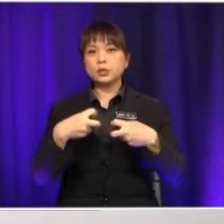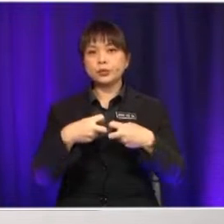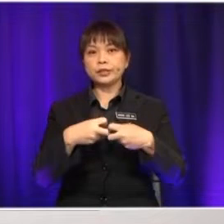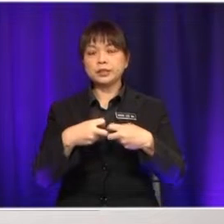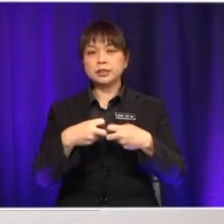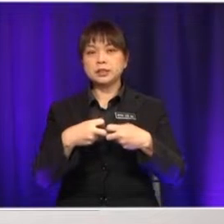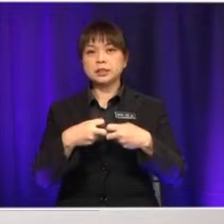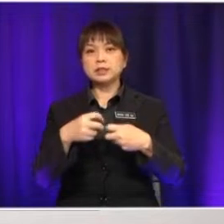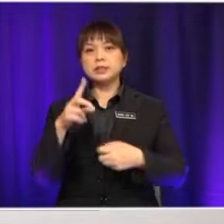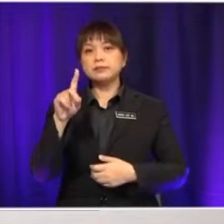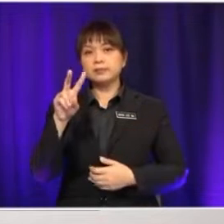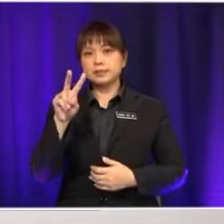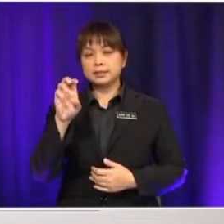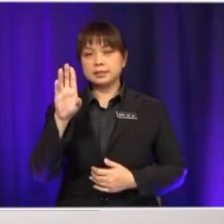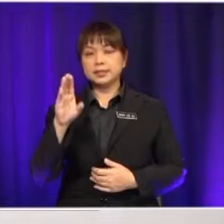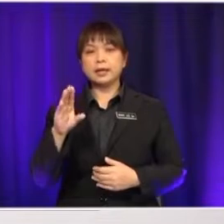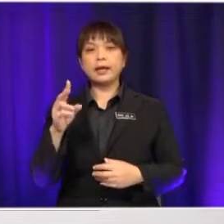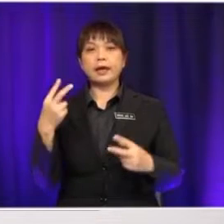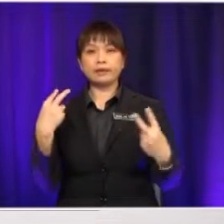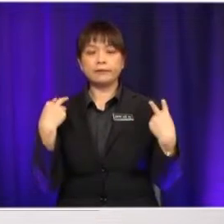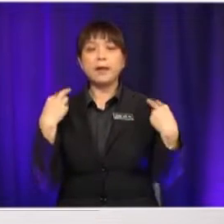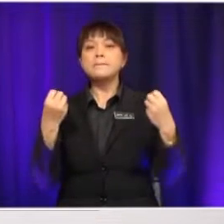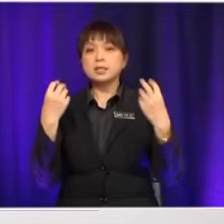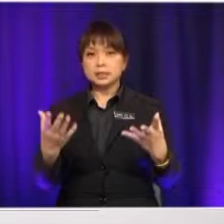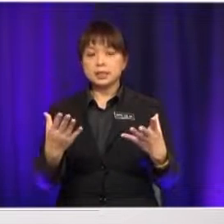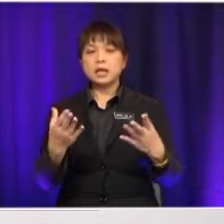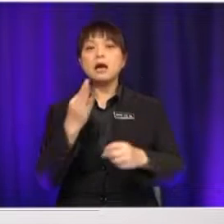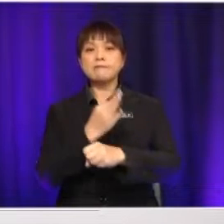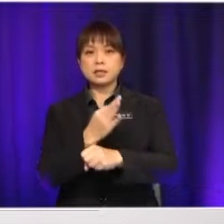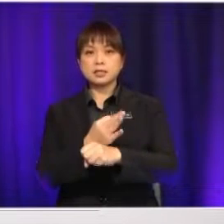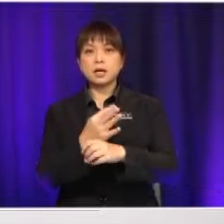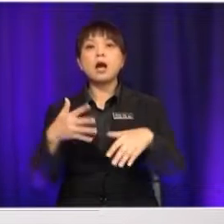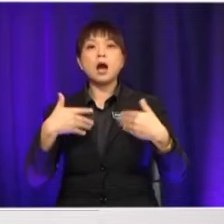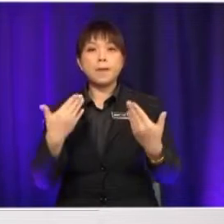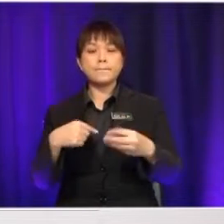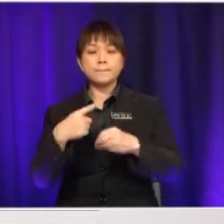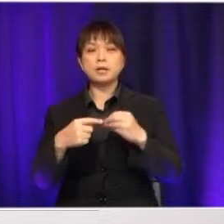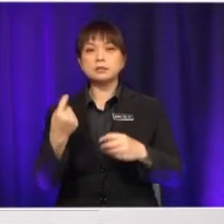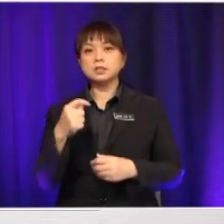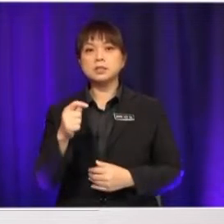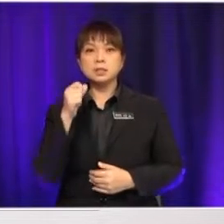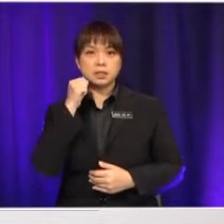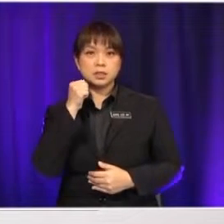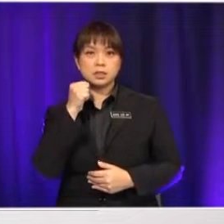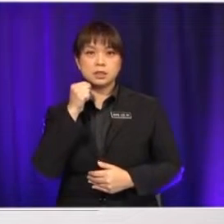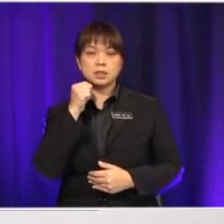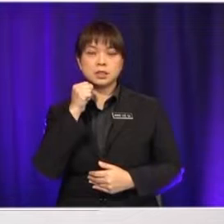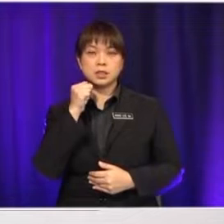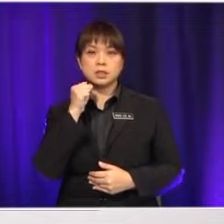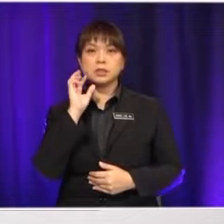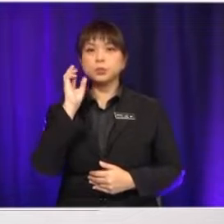multiple functions. All right, multiple functions. And how about the girls? Any one of you would like to answer these